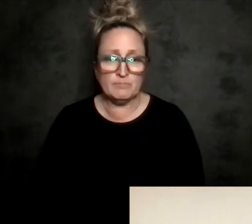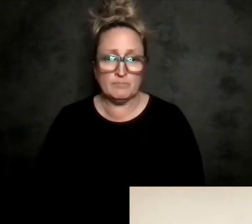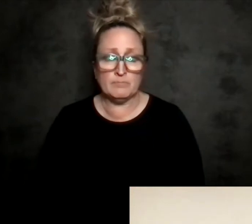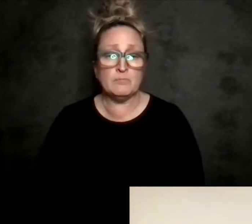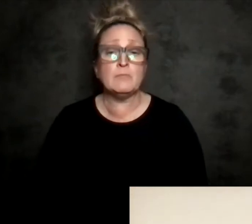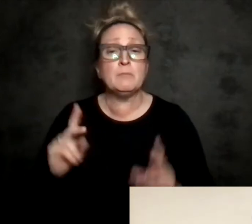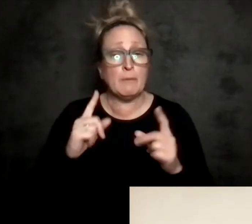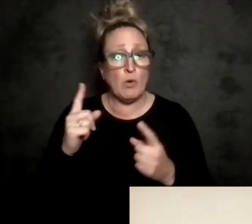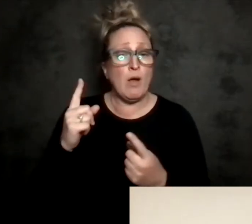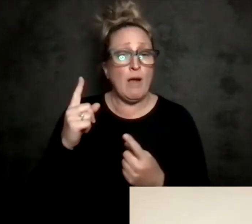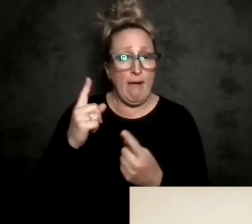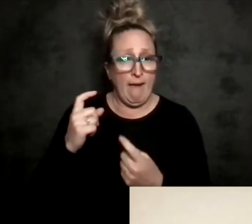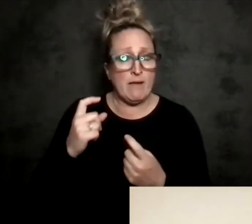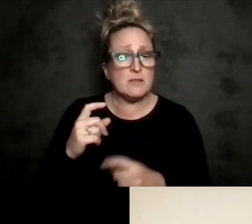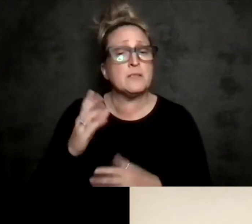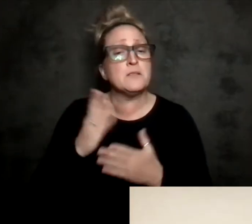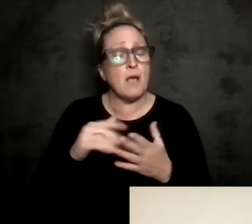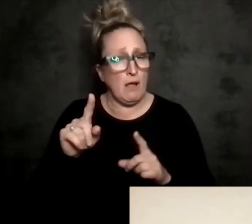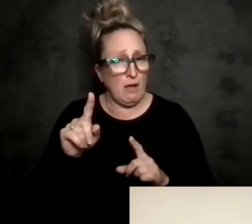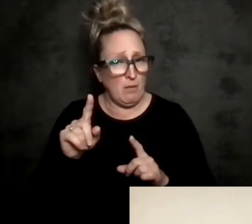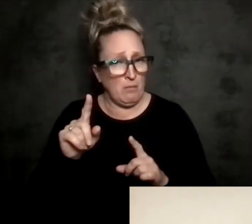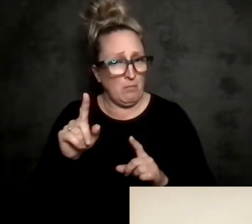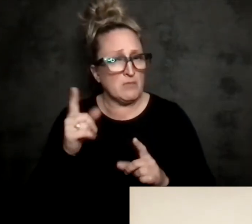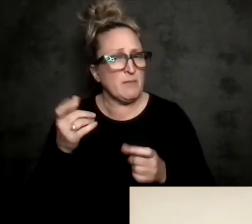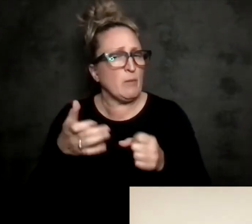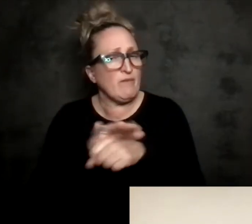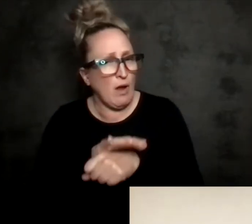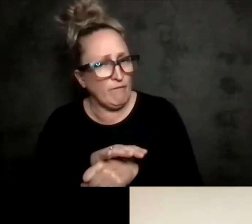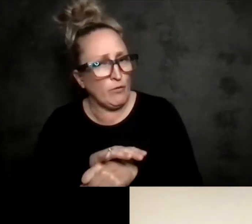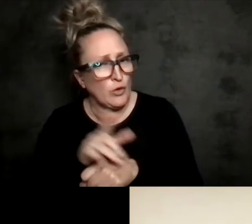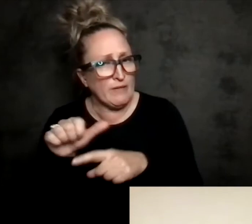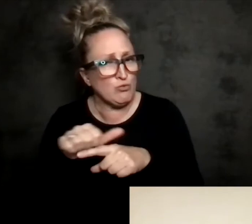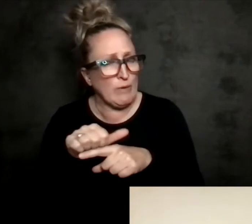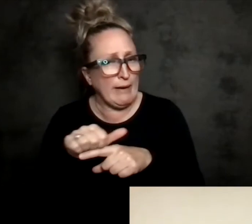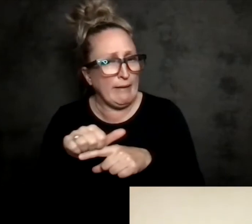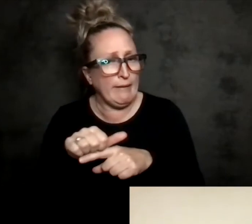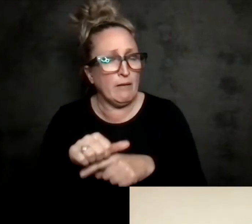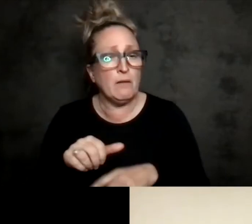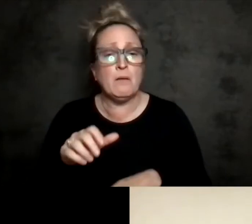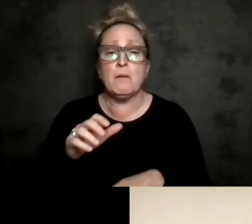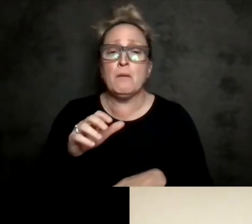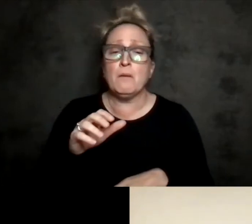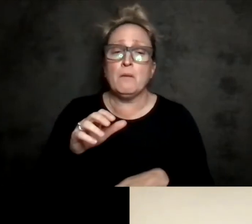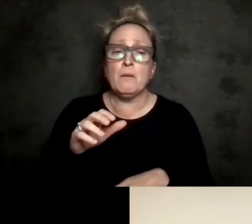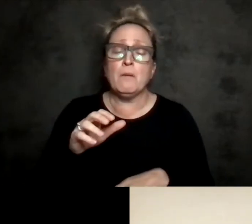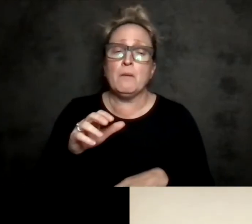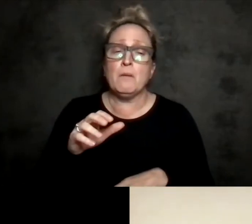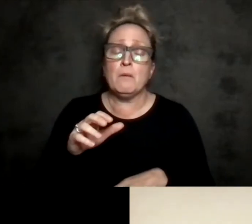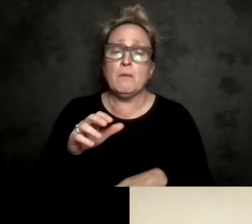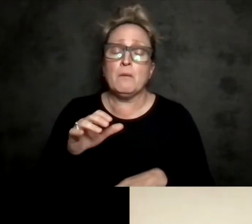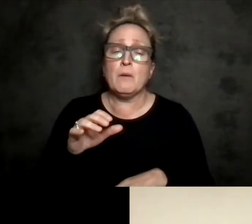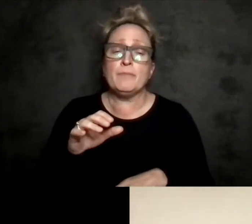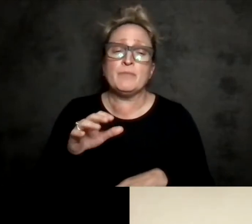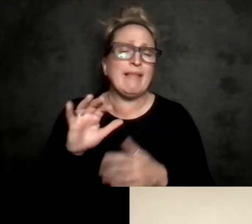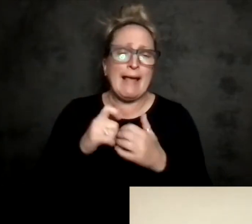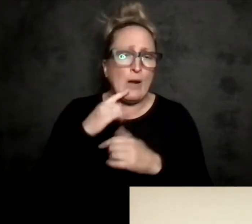People are asking some questions that we've covered in this training, and that people, so about the, if like, how